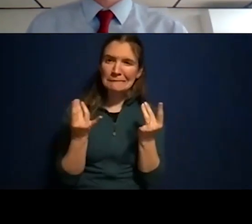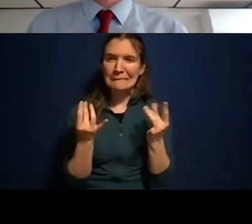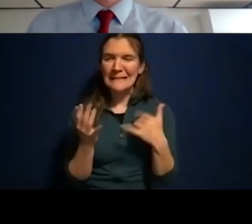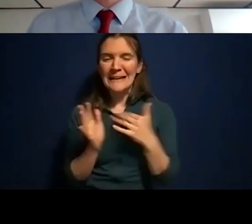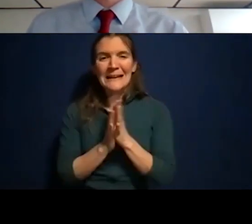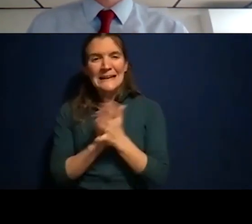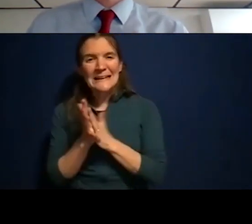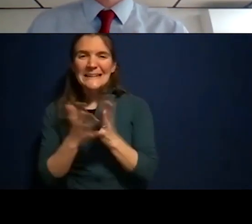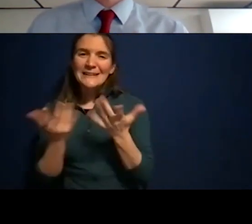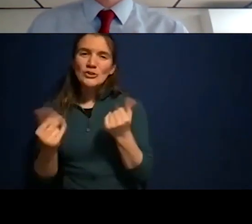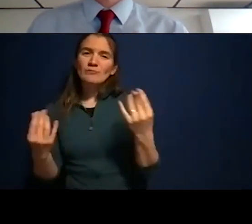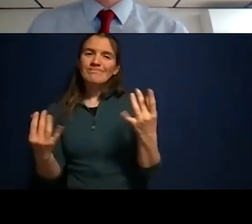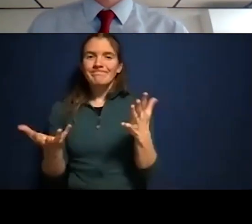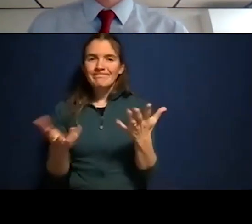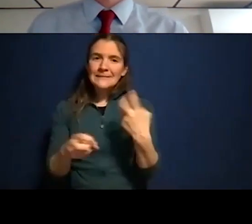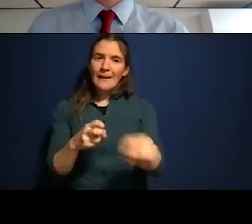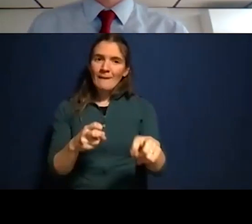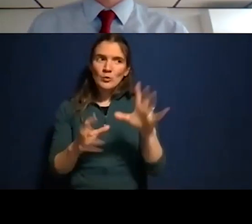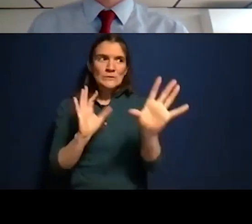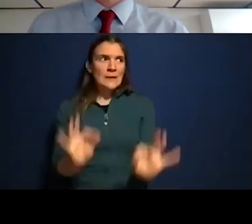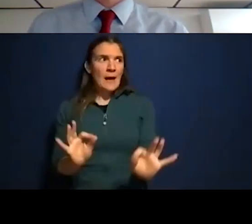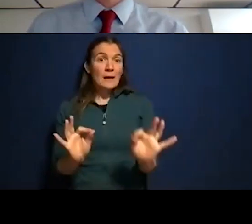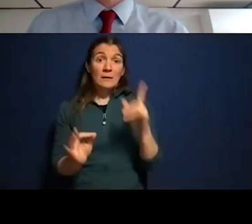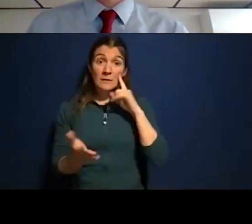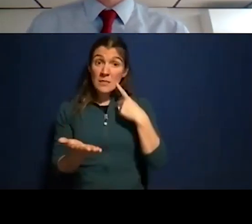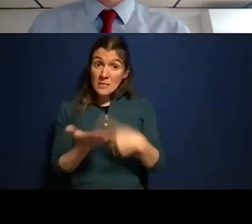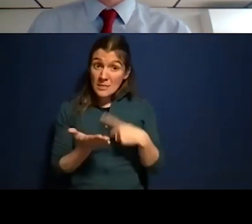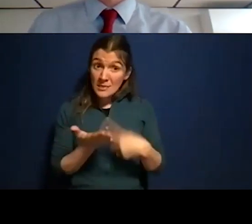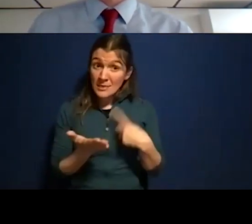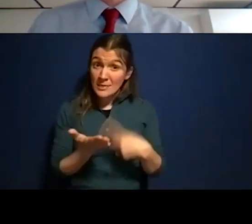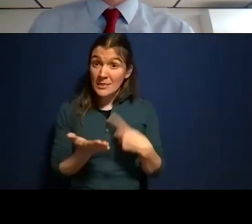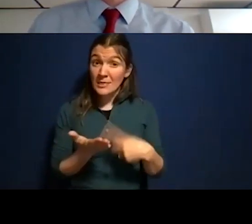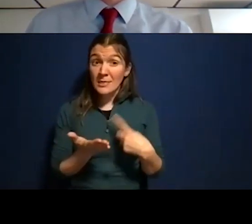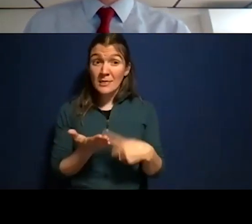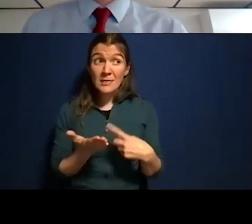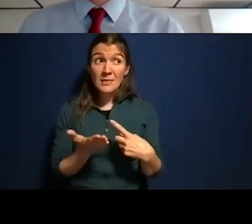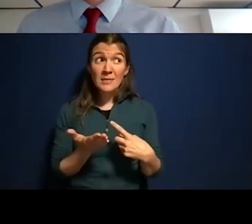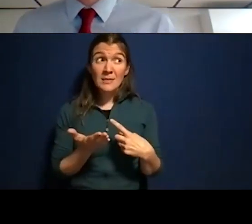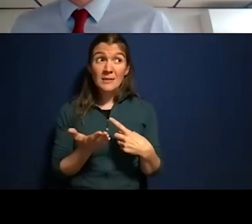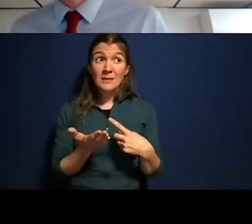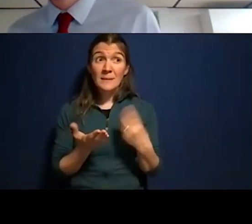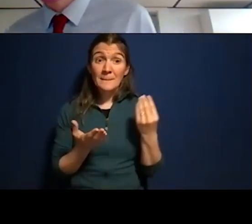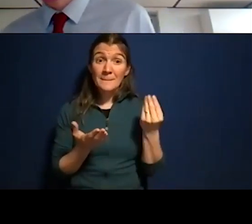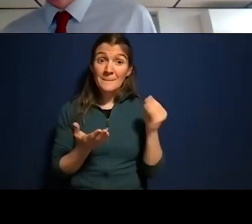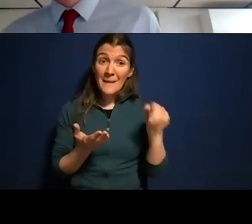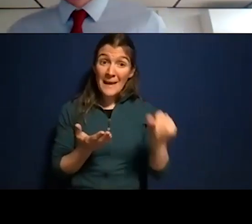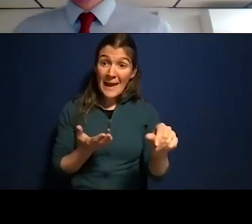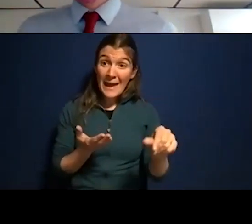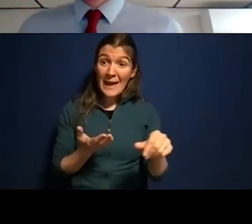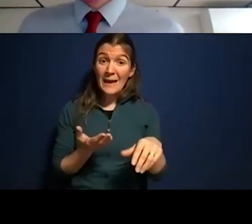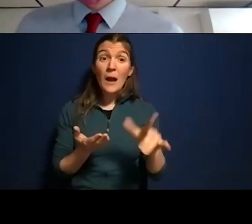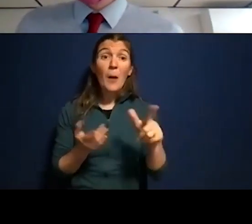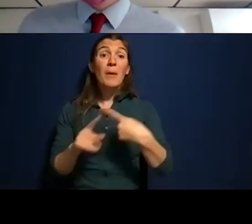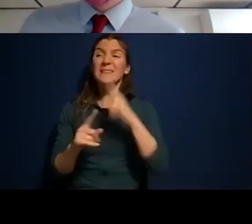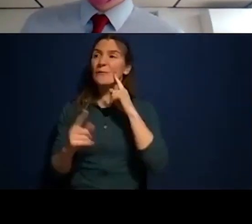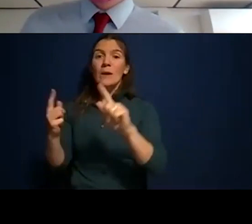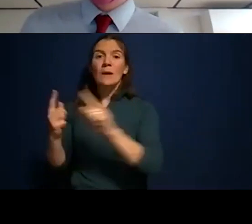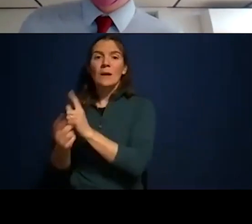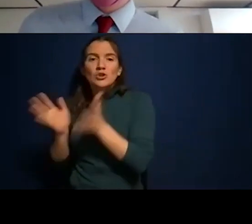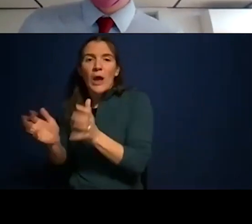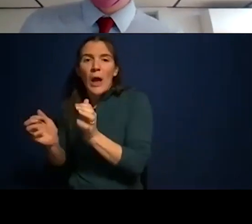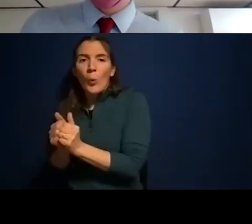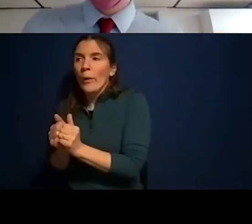too, but of whether or not discussions about, you know, things with constituents counts, whether or